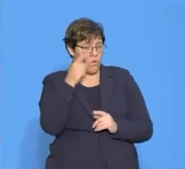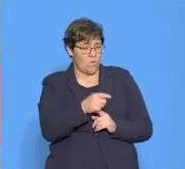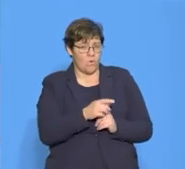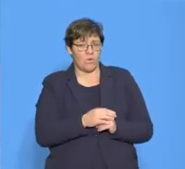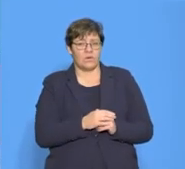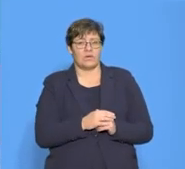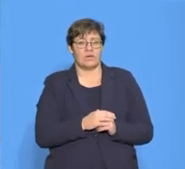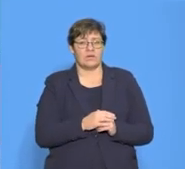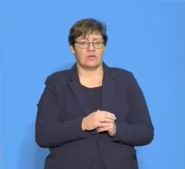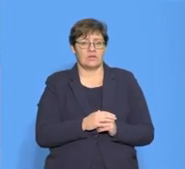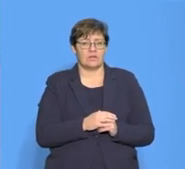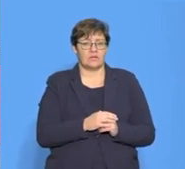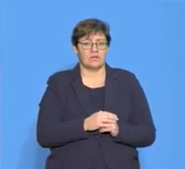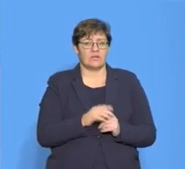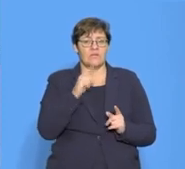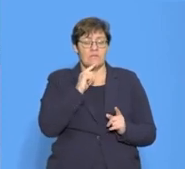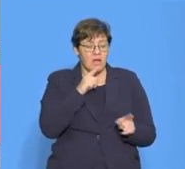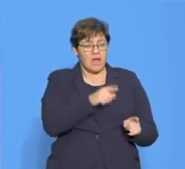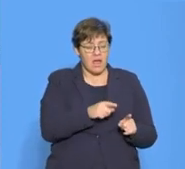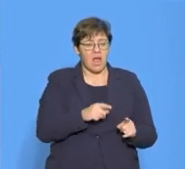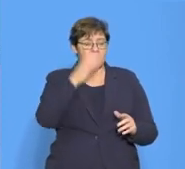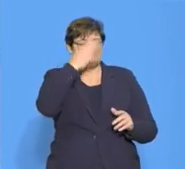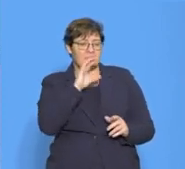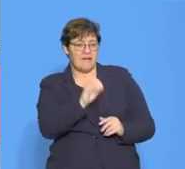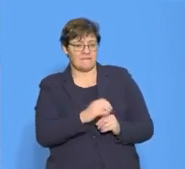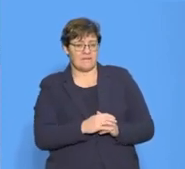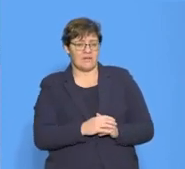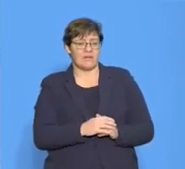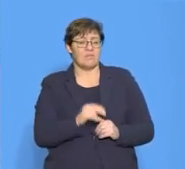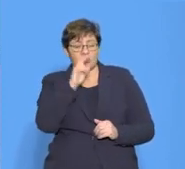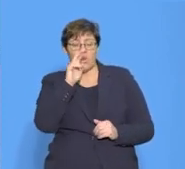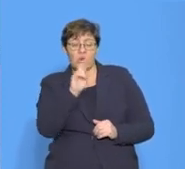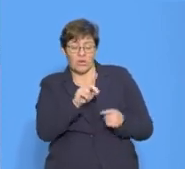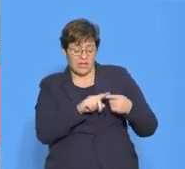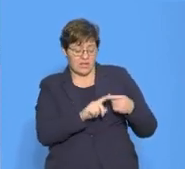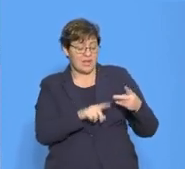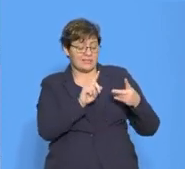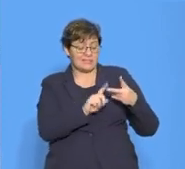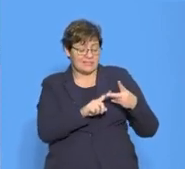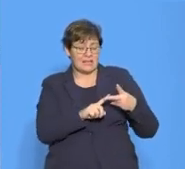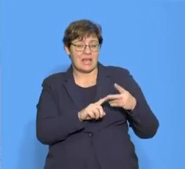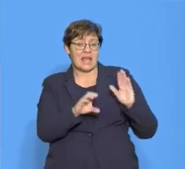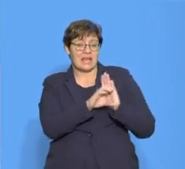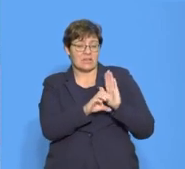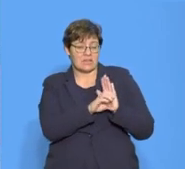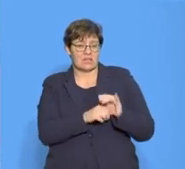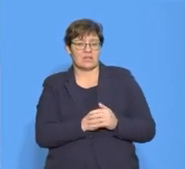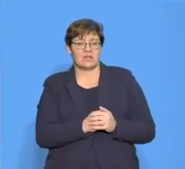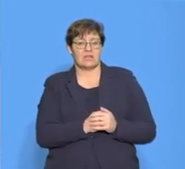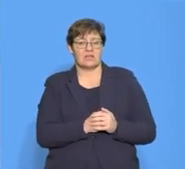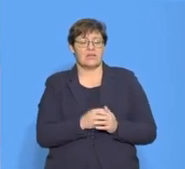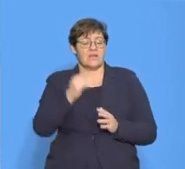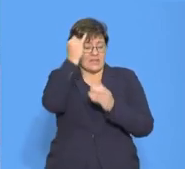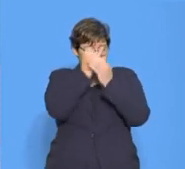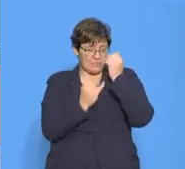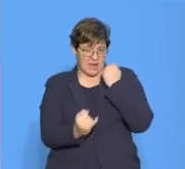know these. The first one would be the position of the foramen magnum, so that we need to look at that. The second characteristic we look at